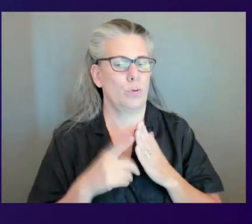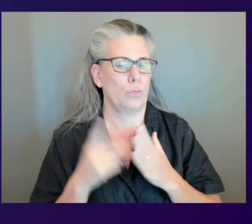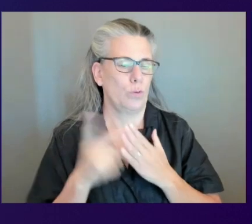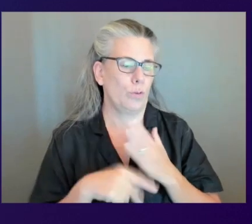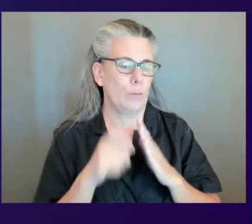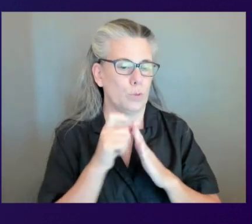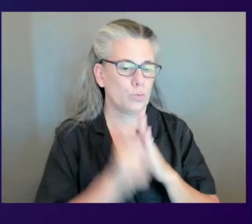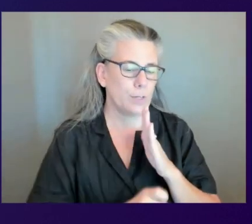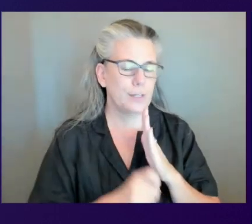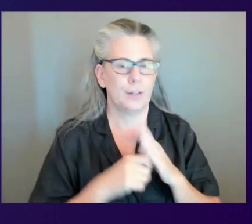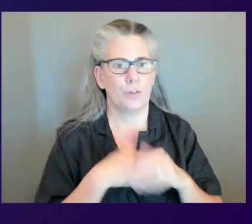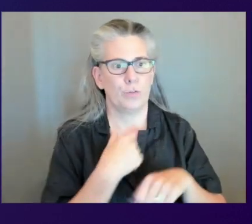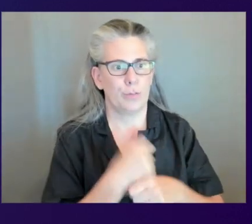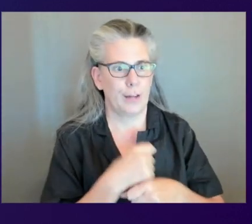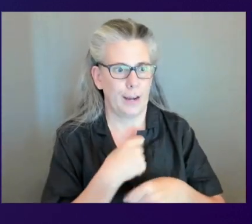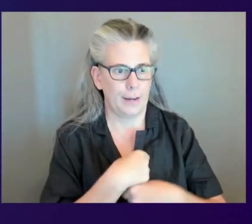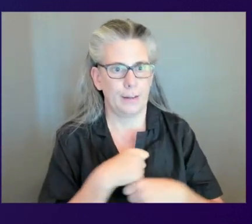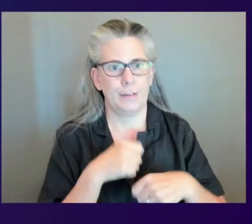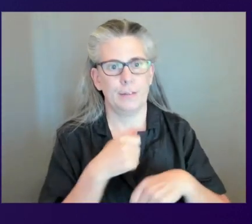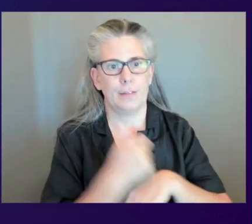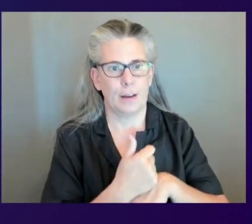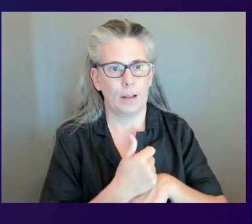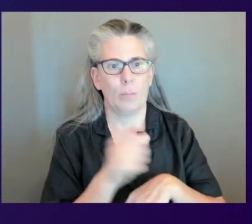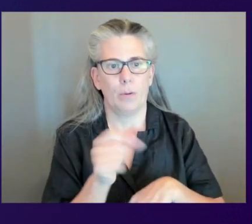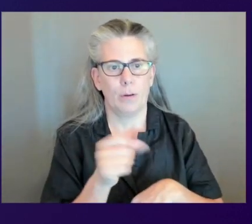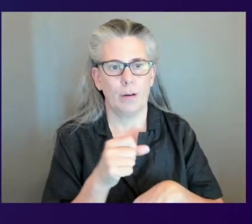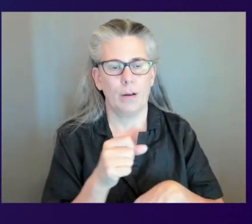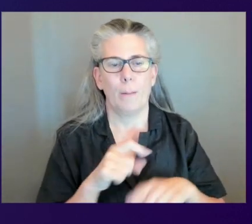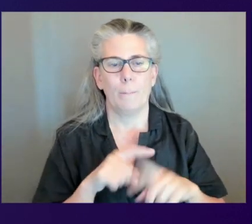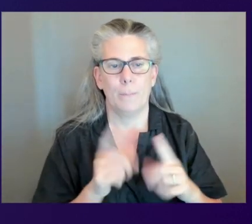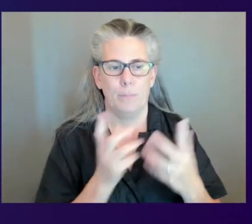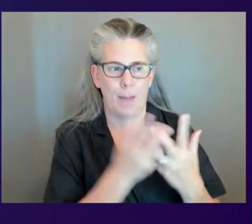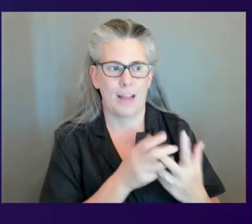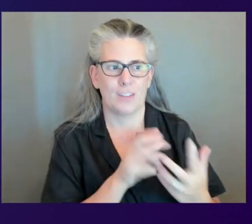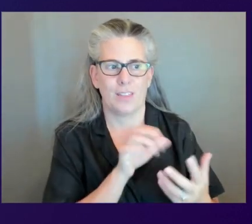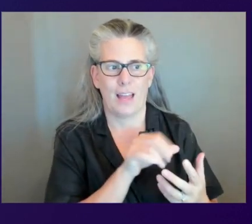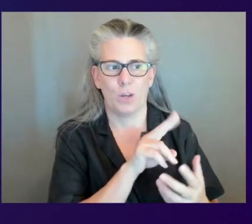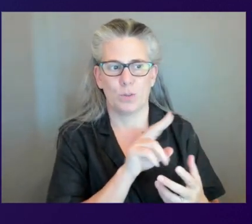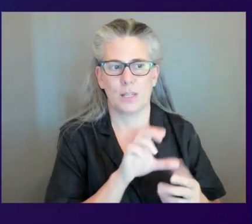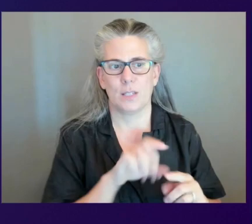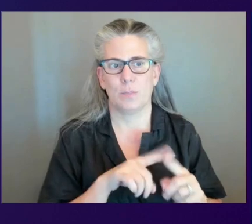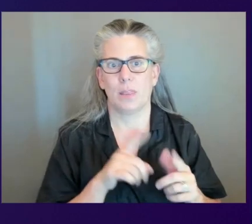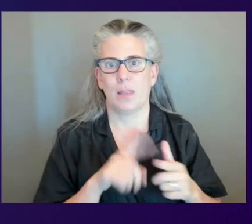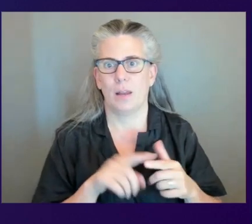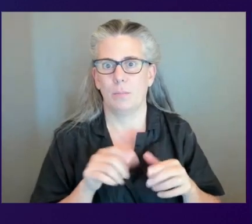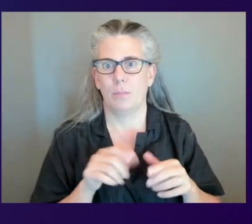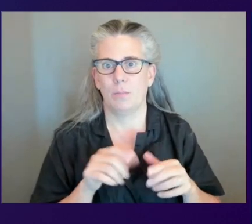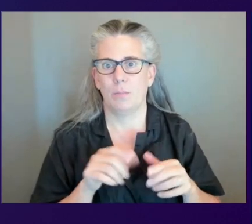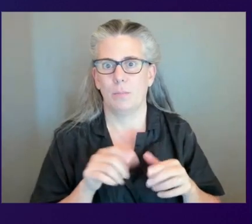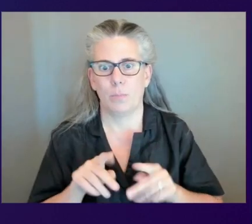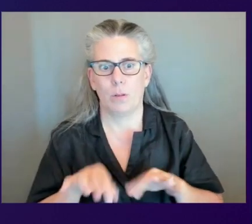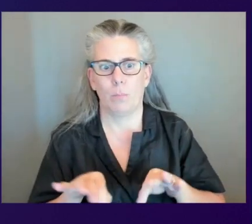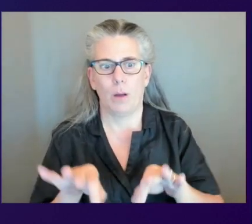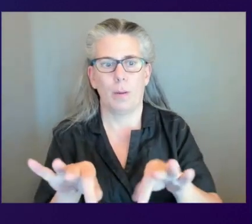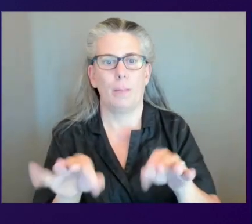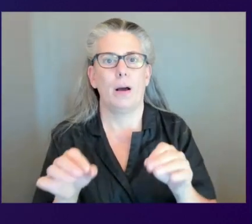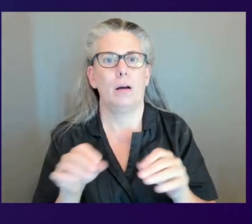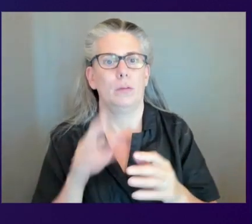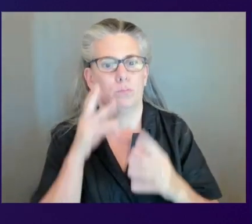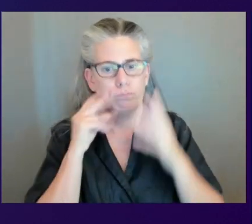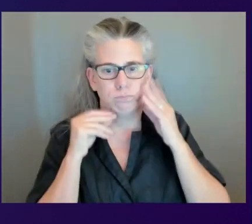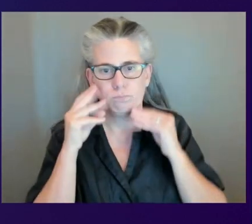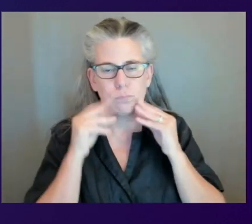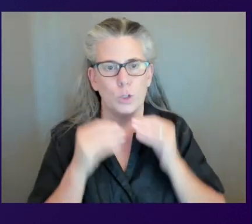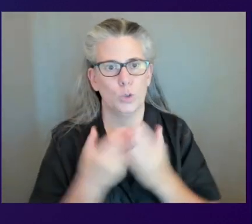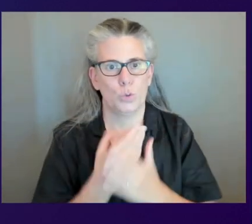That's the best. Yeah, and we heard from Brett earlier, too, about the roadmap. But if you're already an existing Workspaces Web customer, I'm sure reaching out